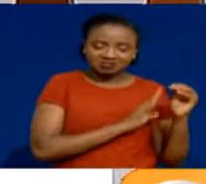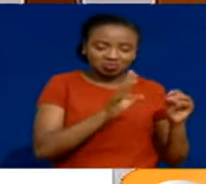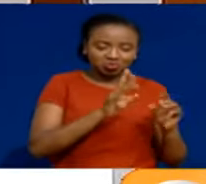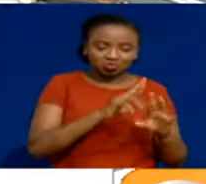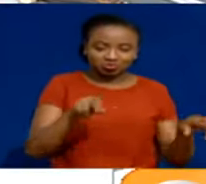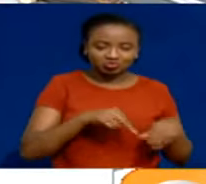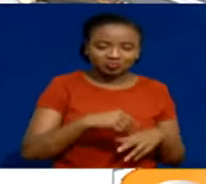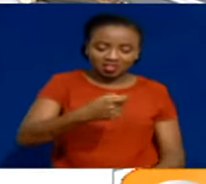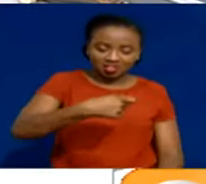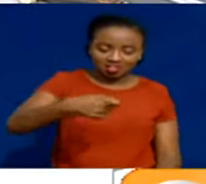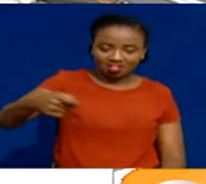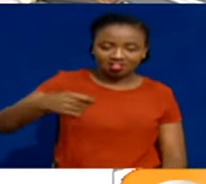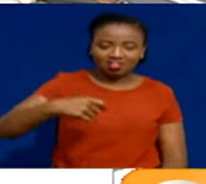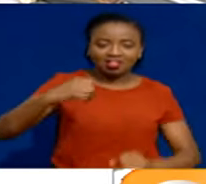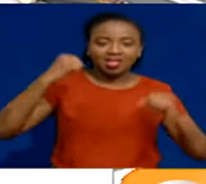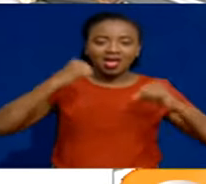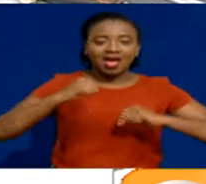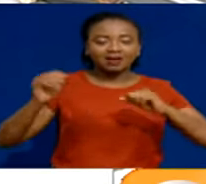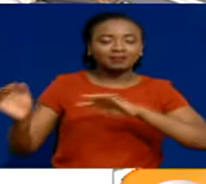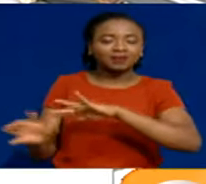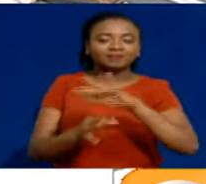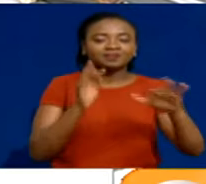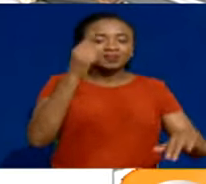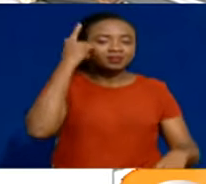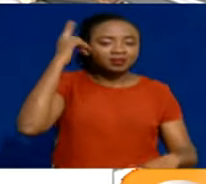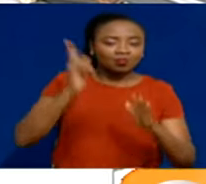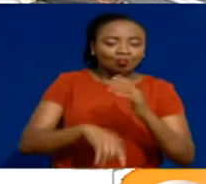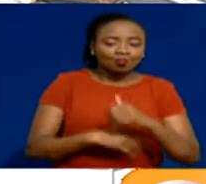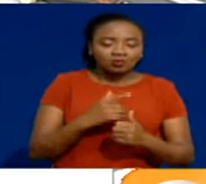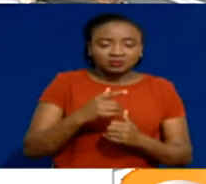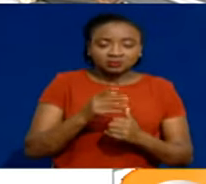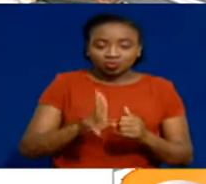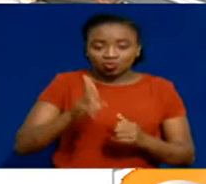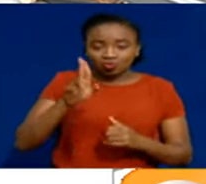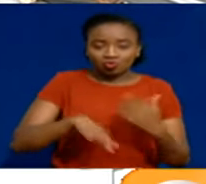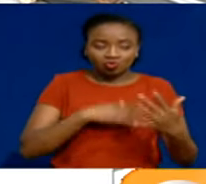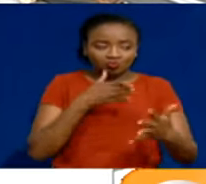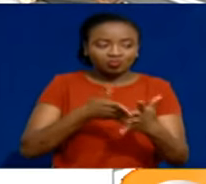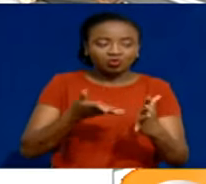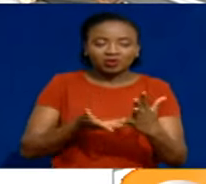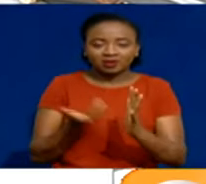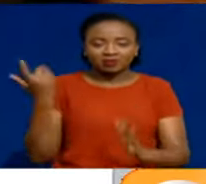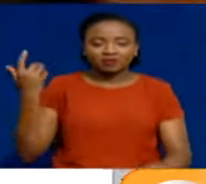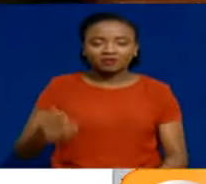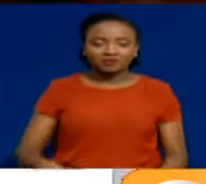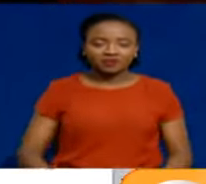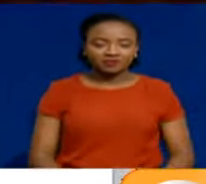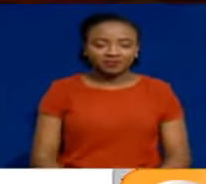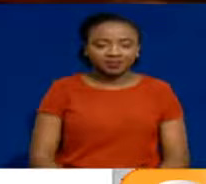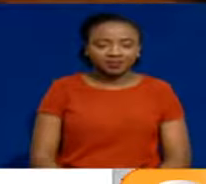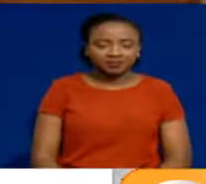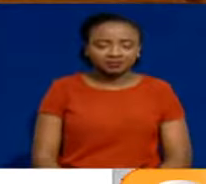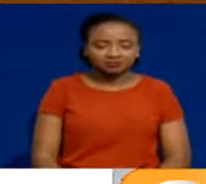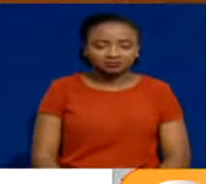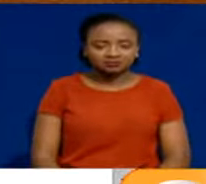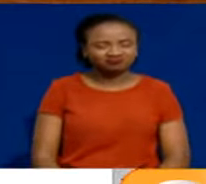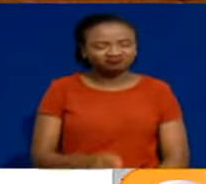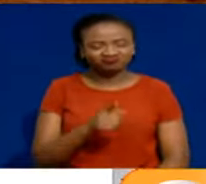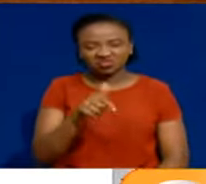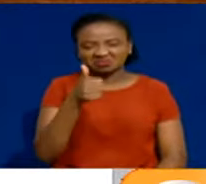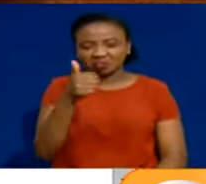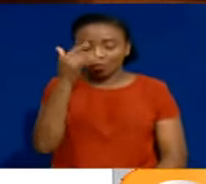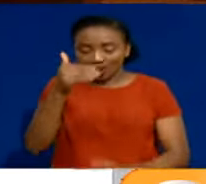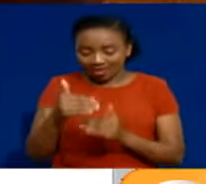right. Before I go to the magic wall, what do you think of the president lifting the curfew today after 18, 19? No, that was good. particularly when we are nearing